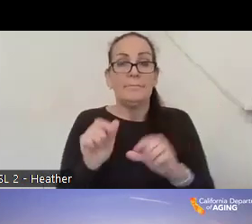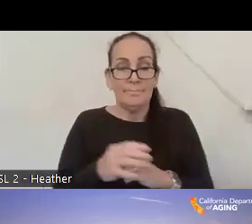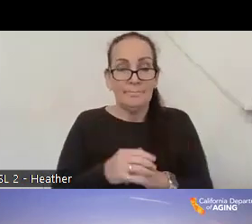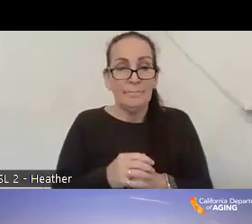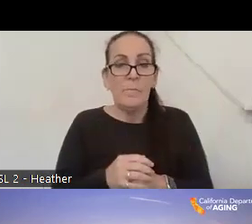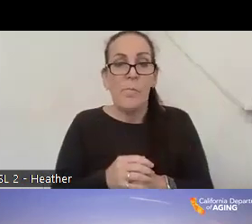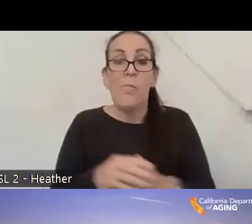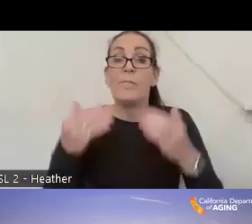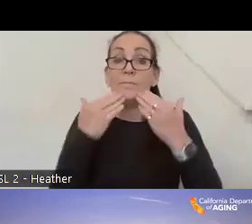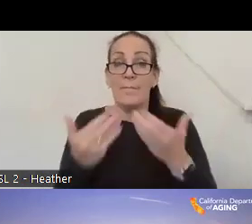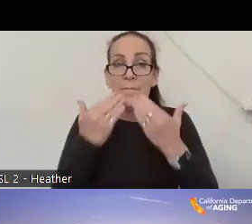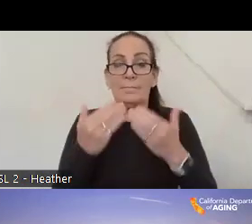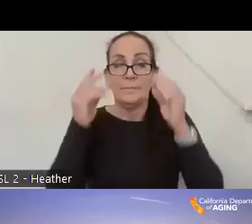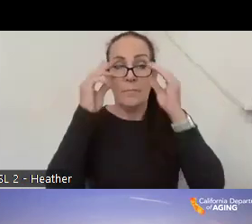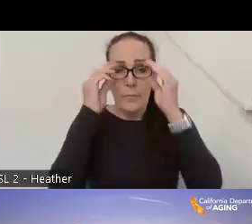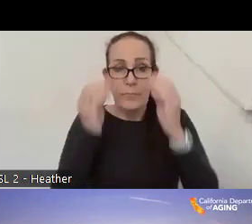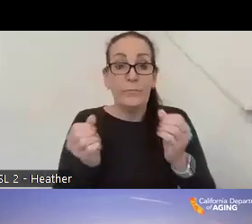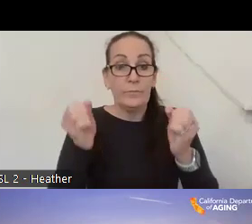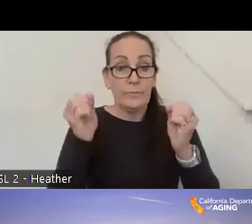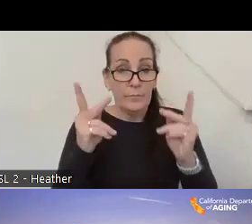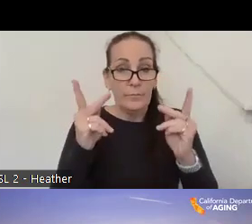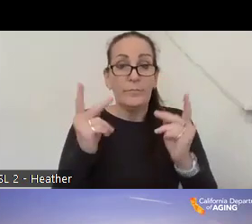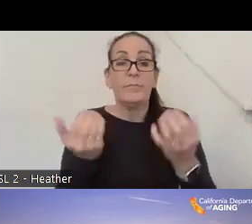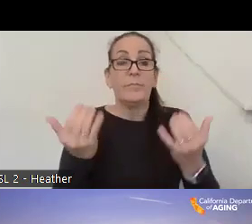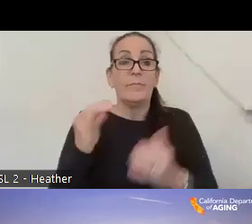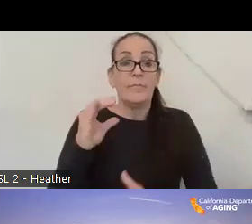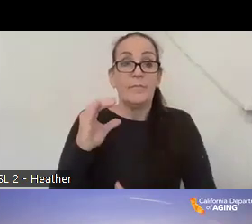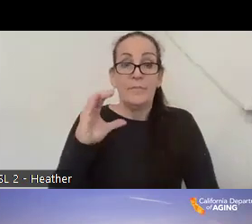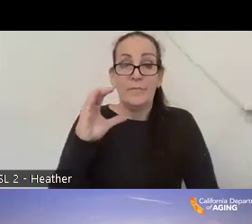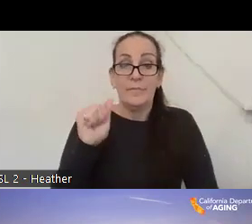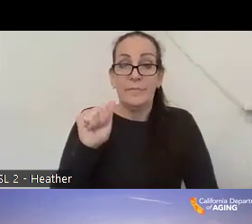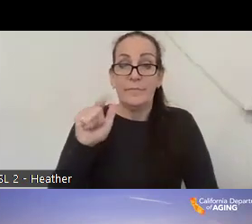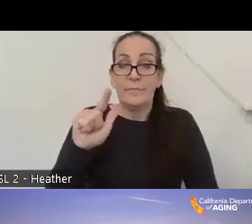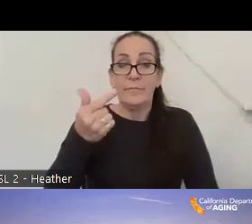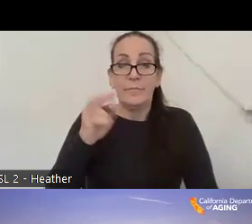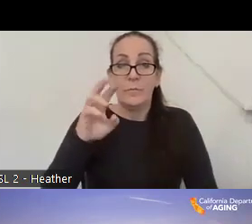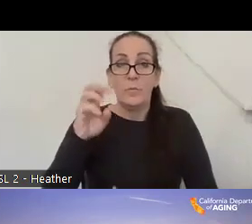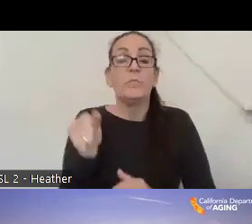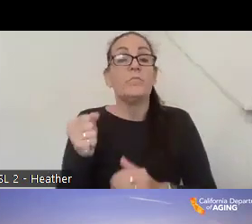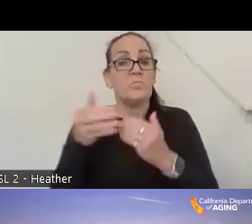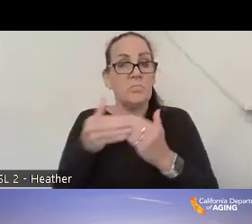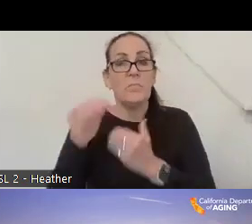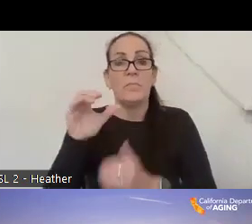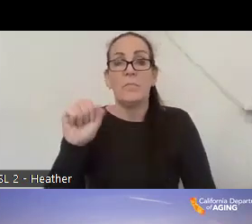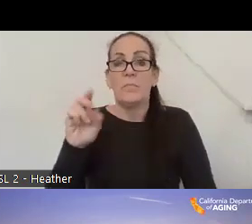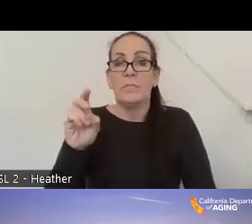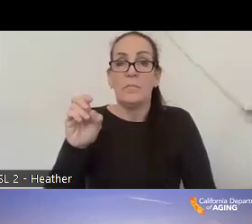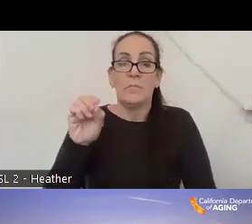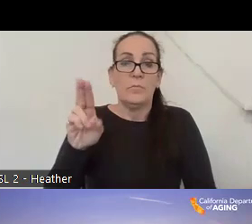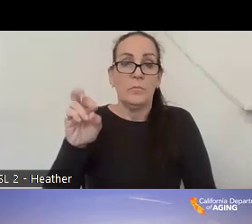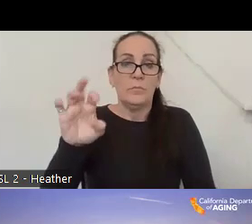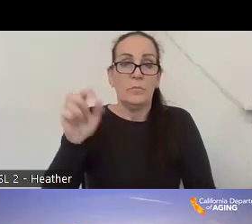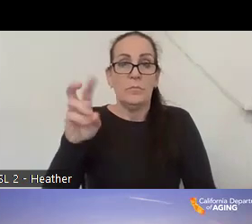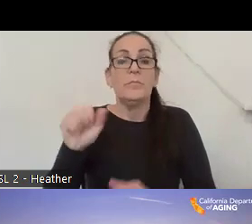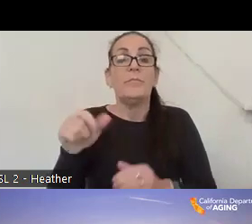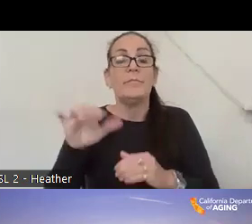Thank you. Okay, so CalGrows. So once we did that survey, we were able to then develop what this project would look